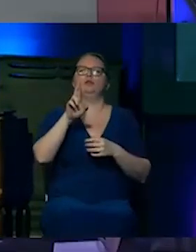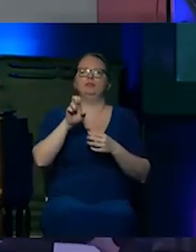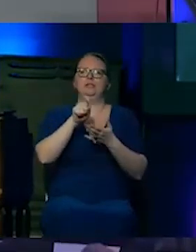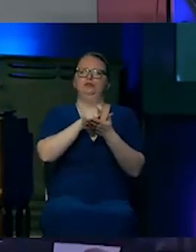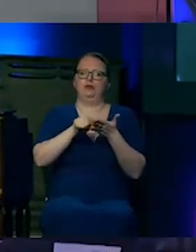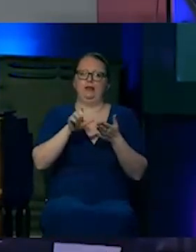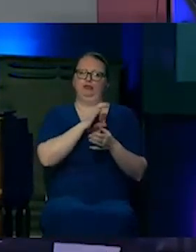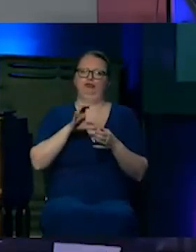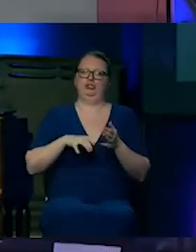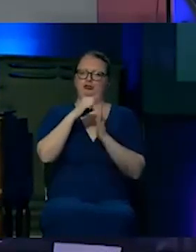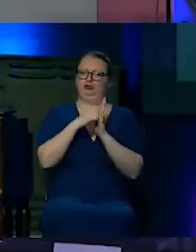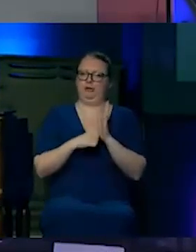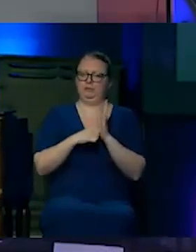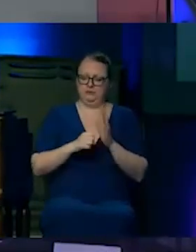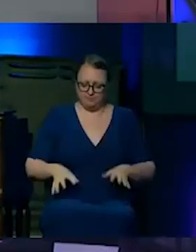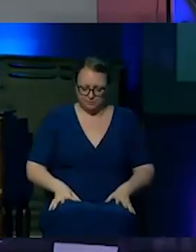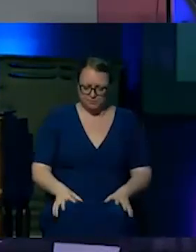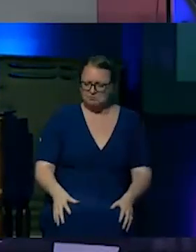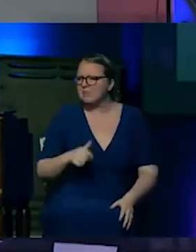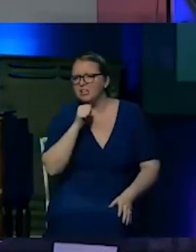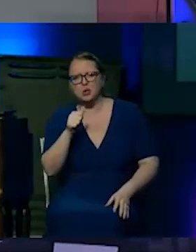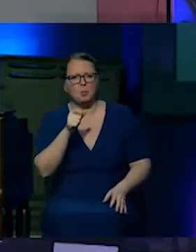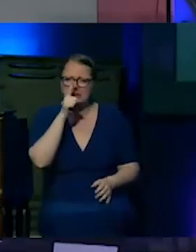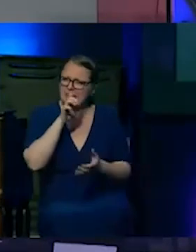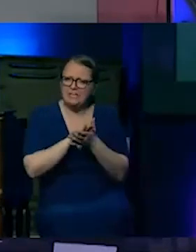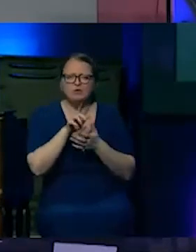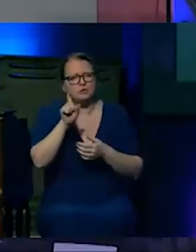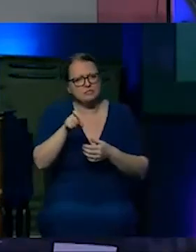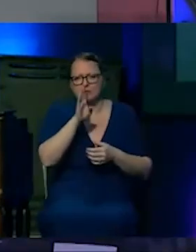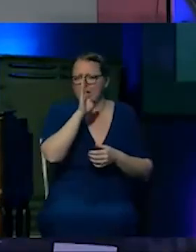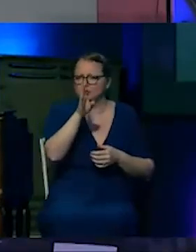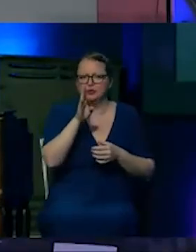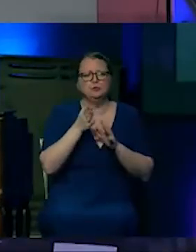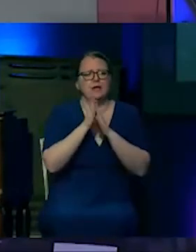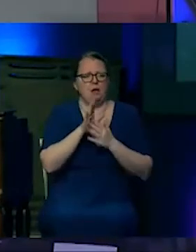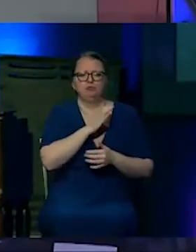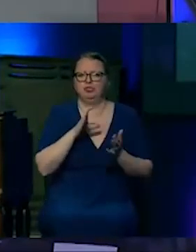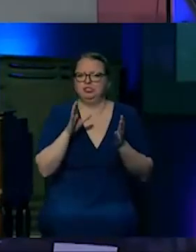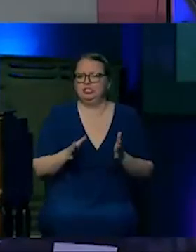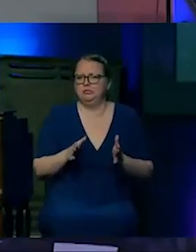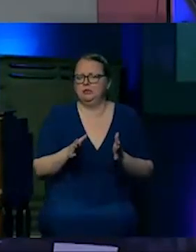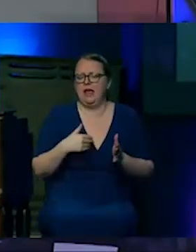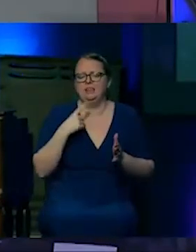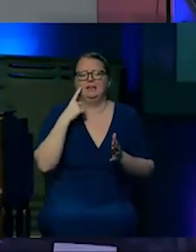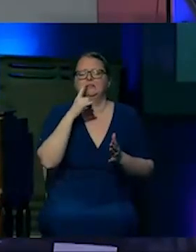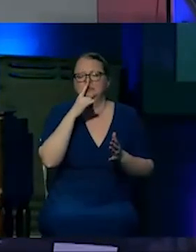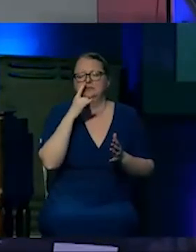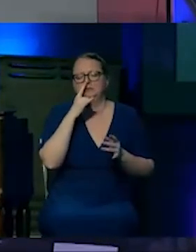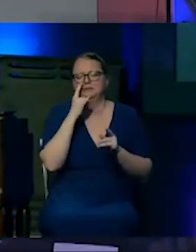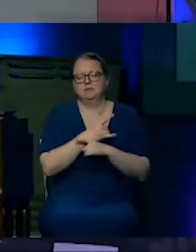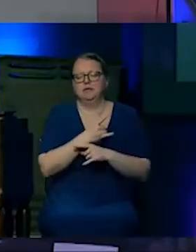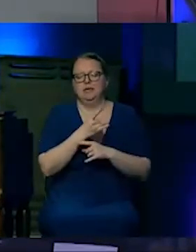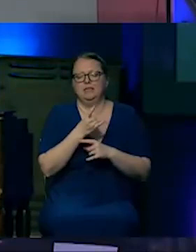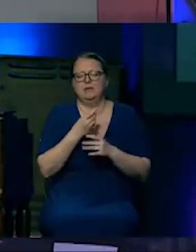script, right? I don't believe that you need to be heterosexual to be Christian. And I think that actually it's most insidious when it's implied and